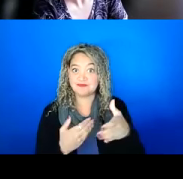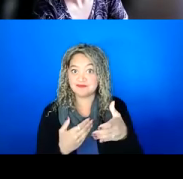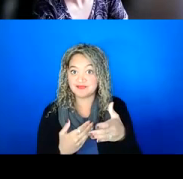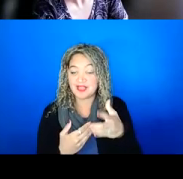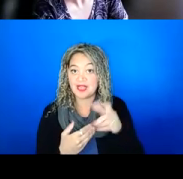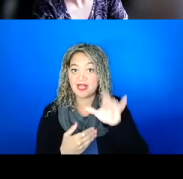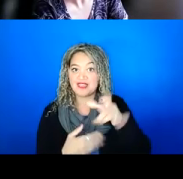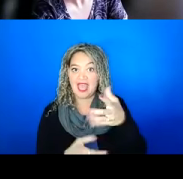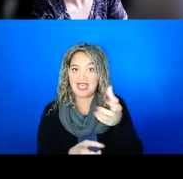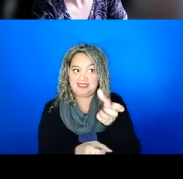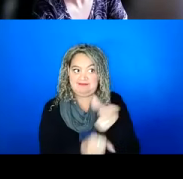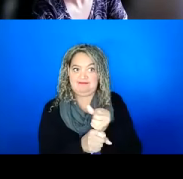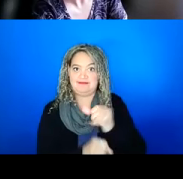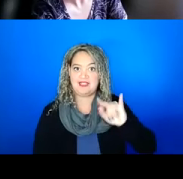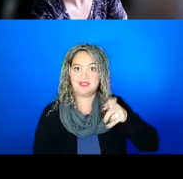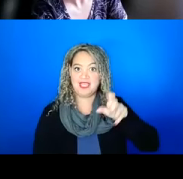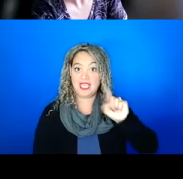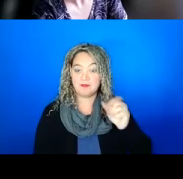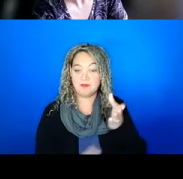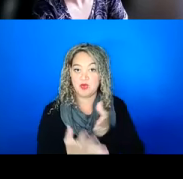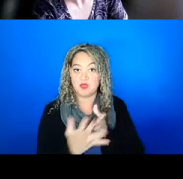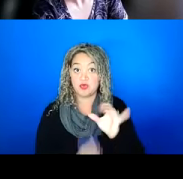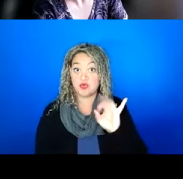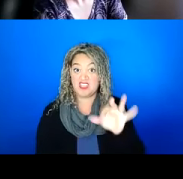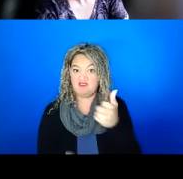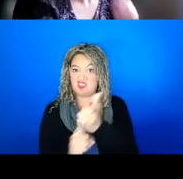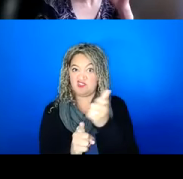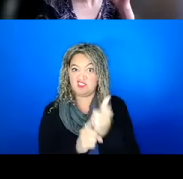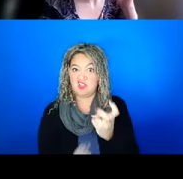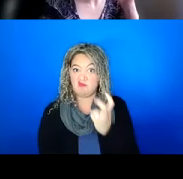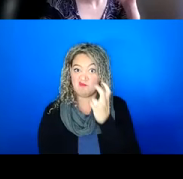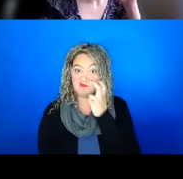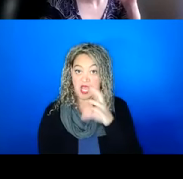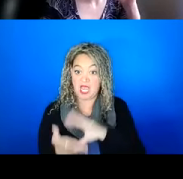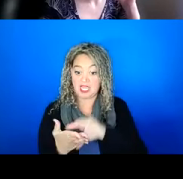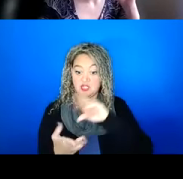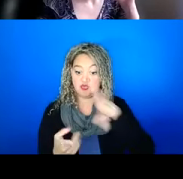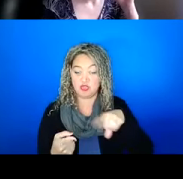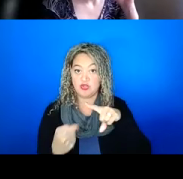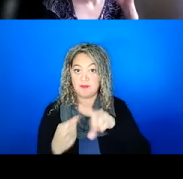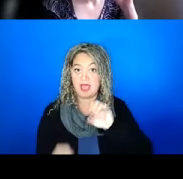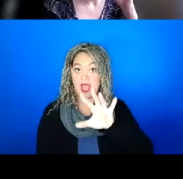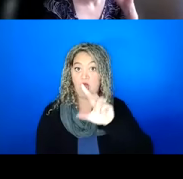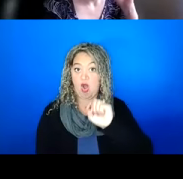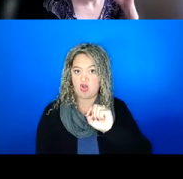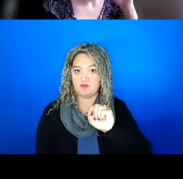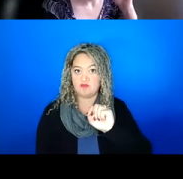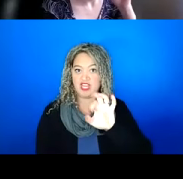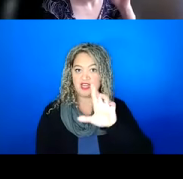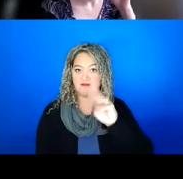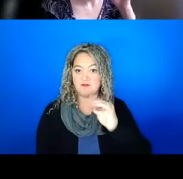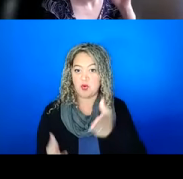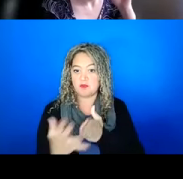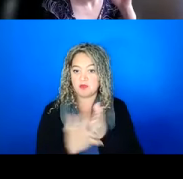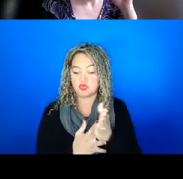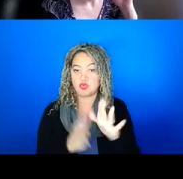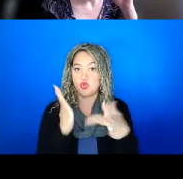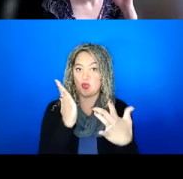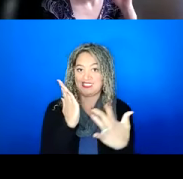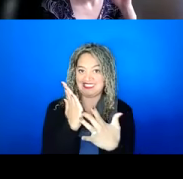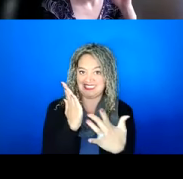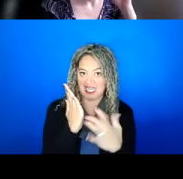the input came through. If you're congenitally blind and you learn about object form through touch or from hearing,